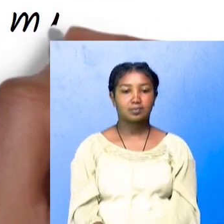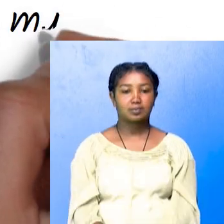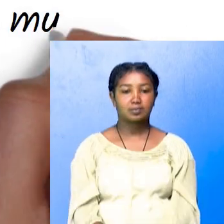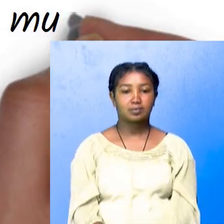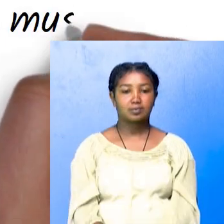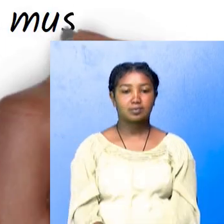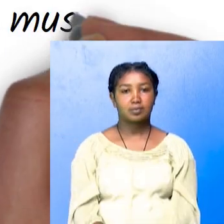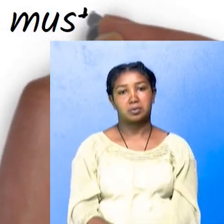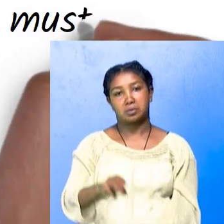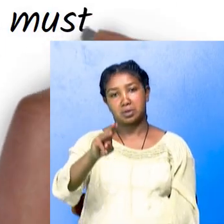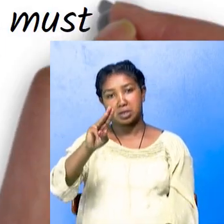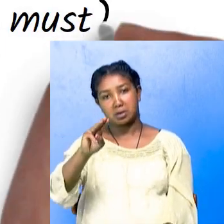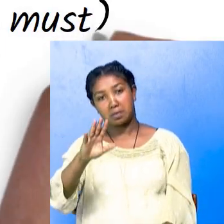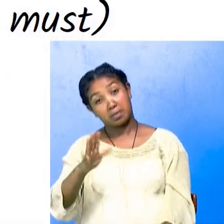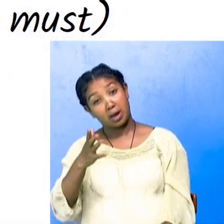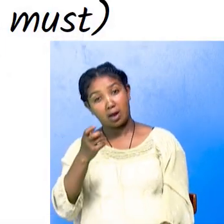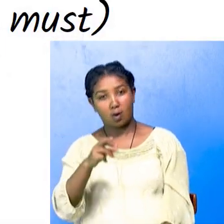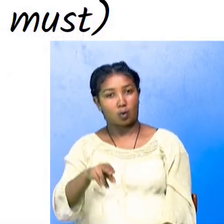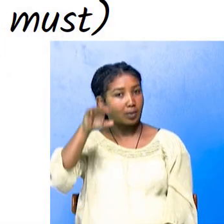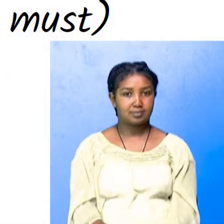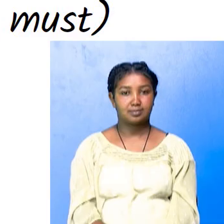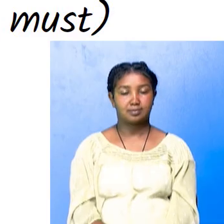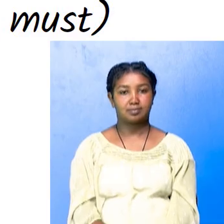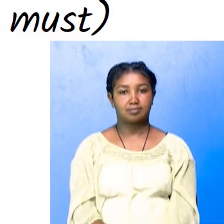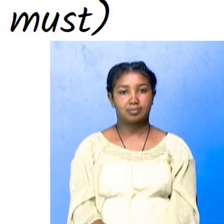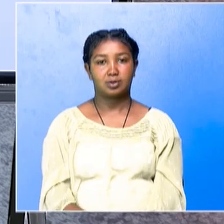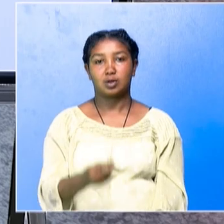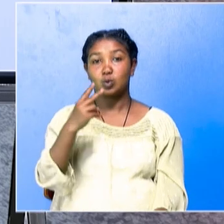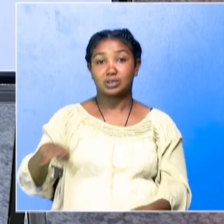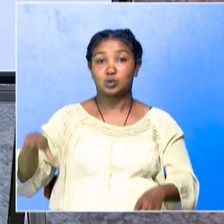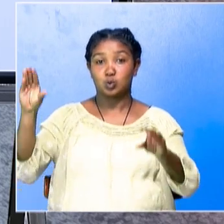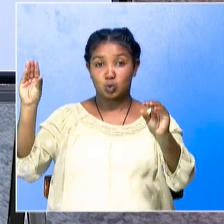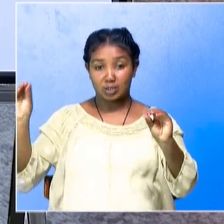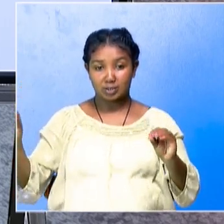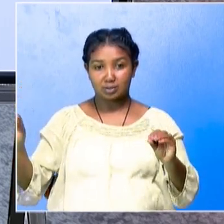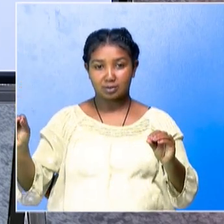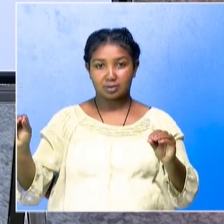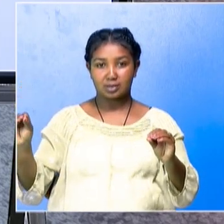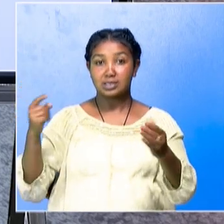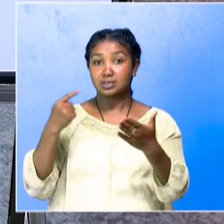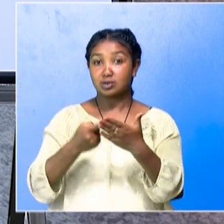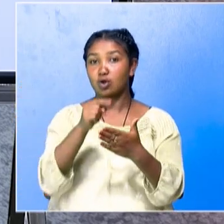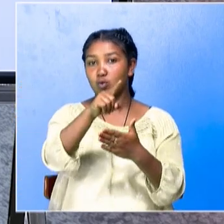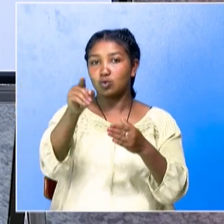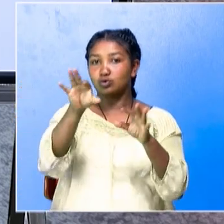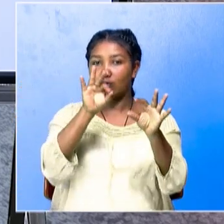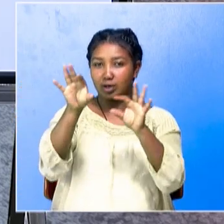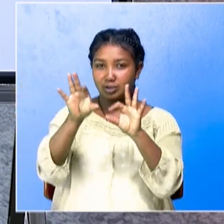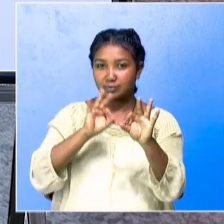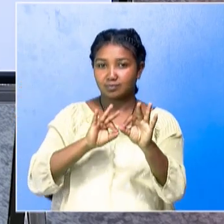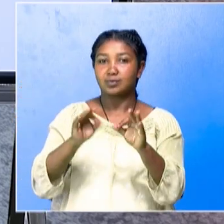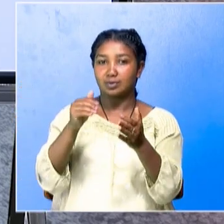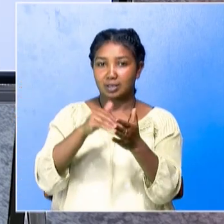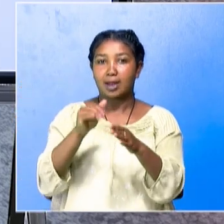Here is, and also must. Look, students, these are your choice. Let me read the